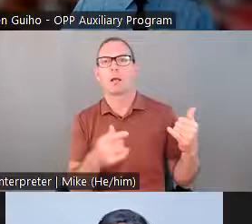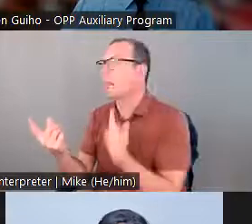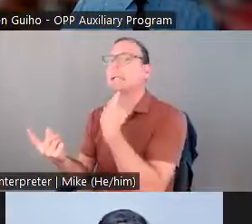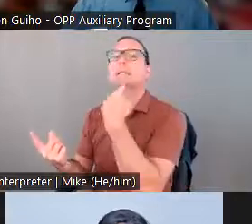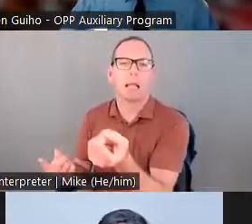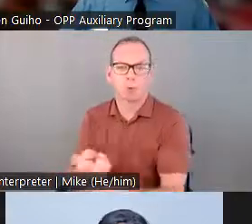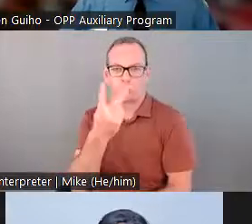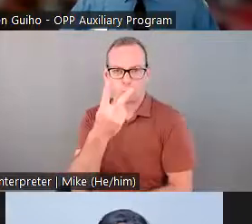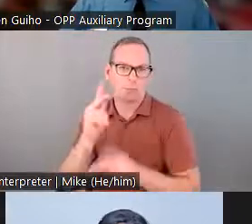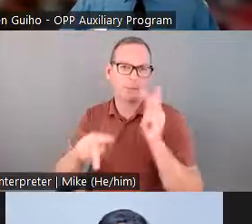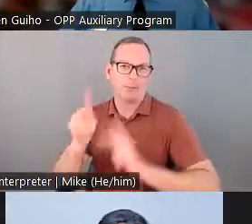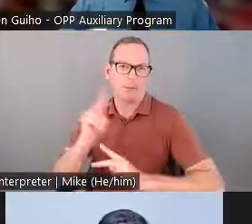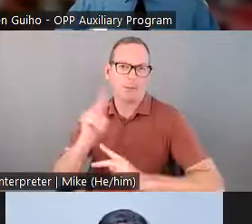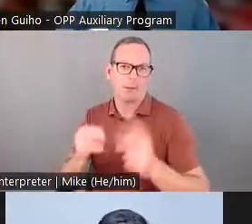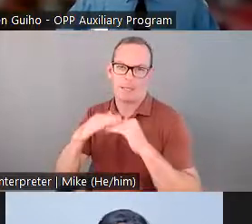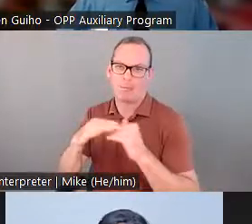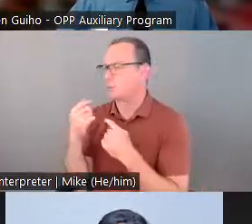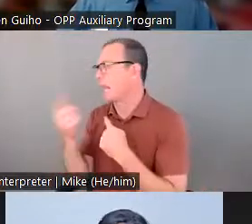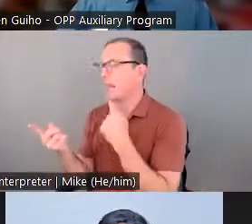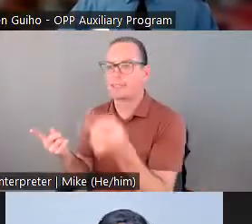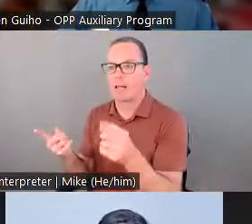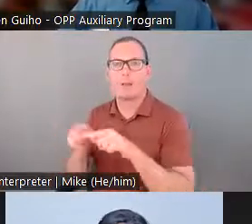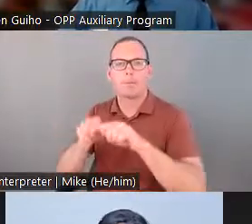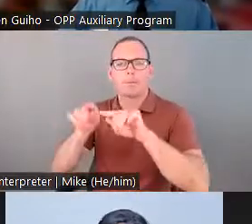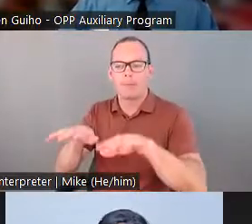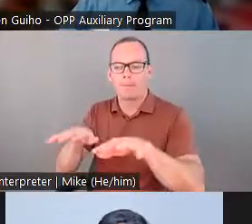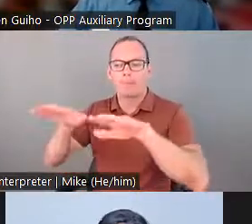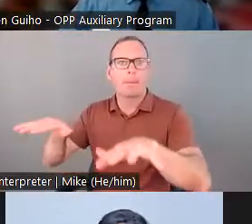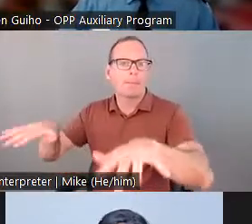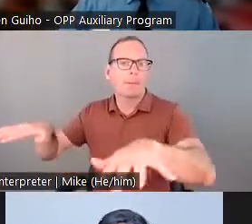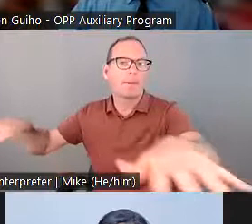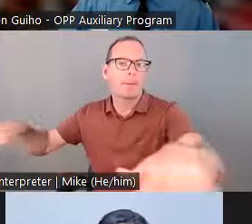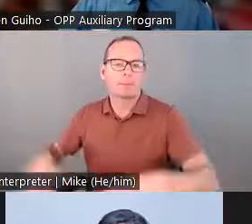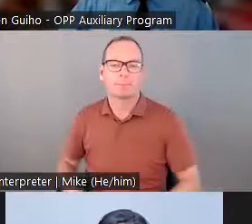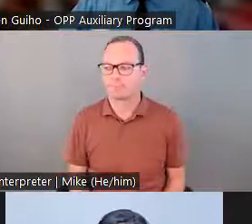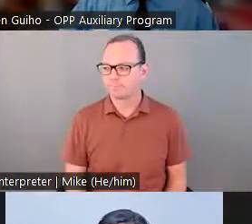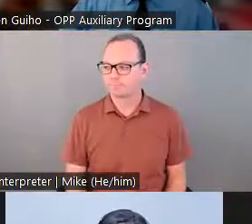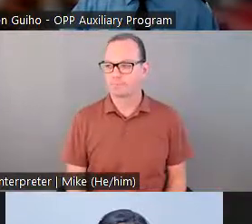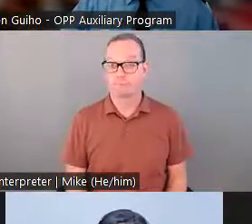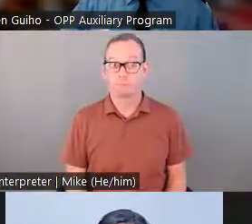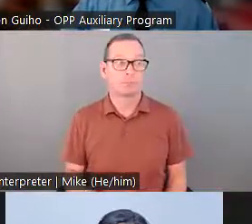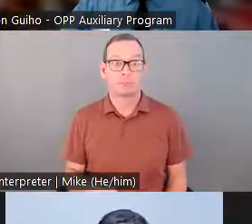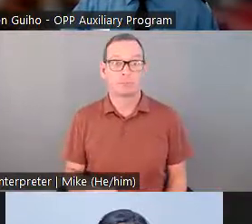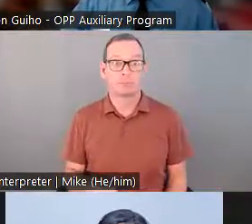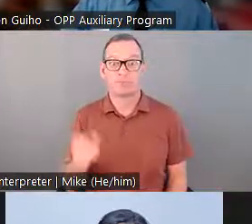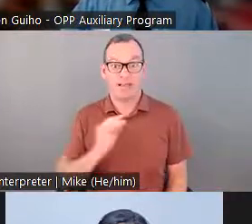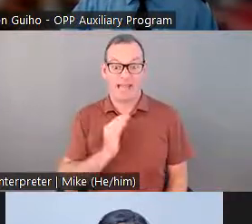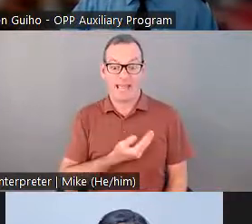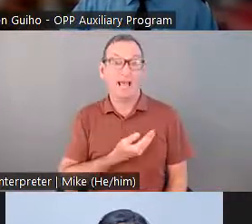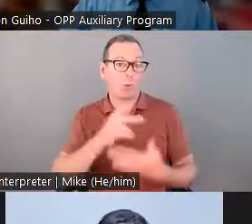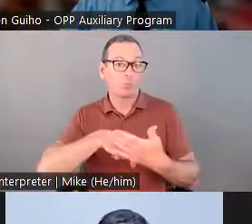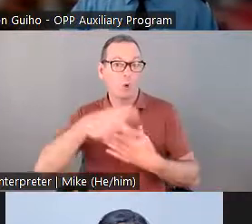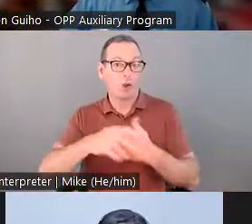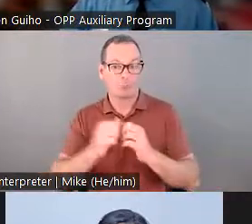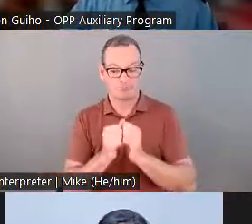presentations. There's a reason why this program was created this year, because fraud is high. And unfortunately, during the COVID